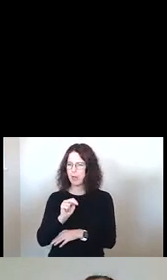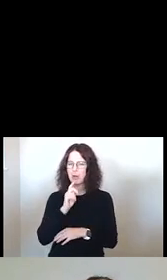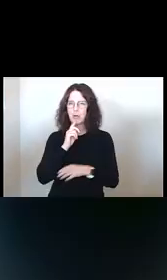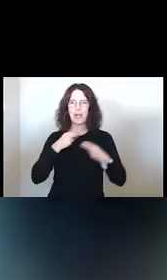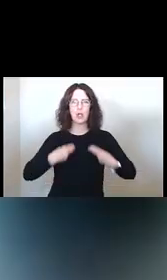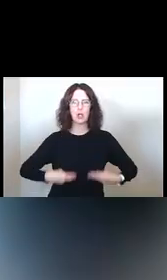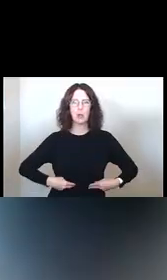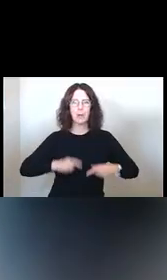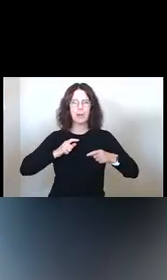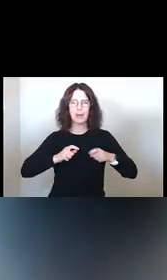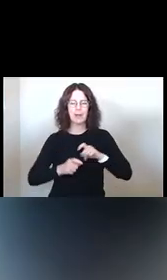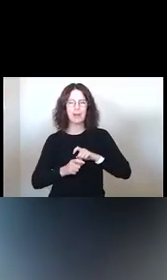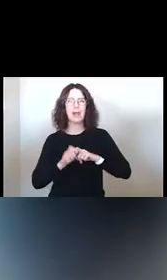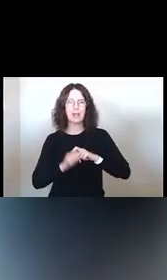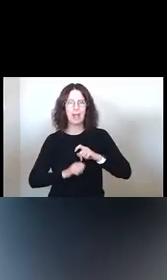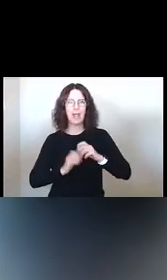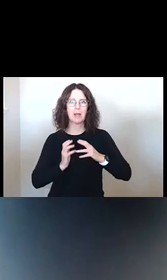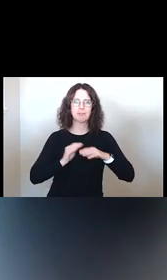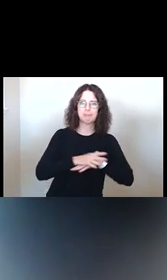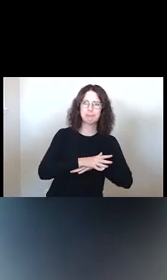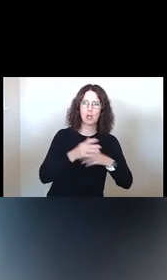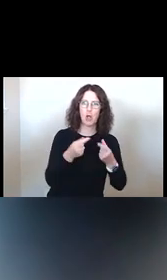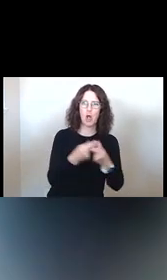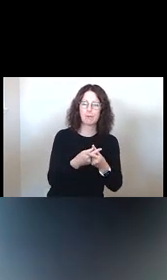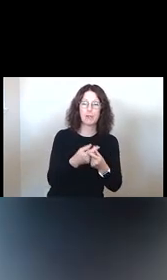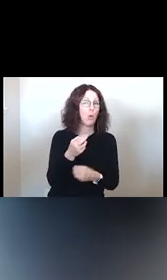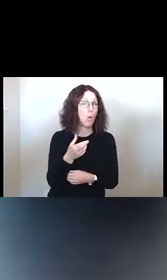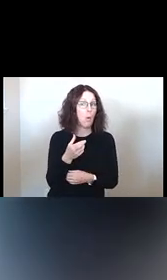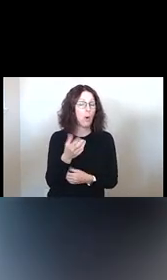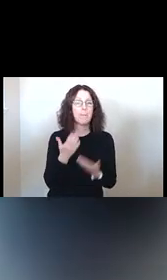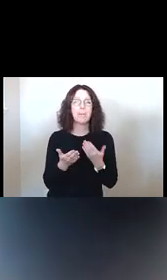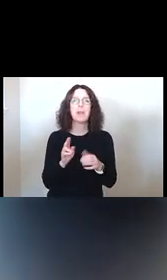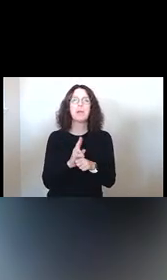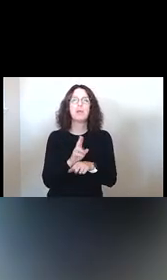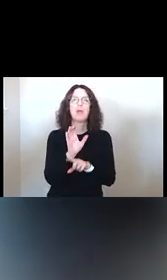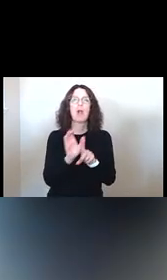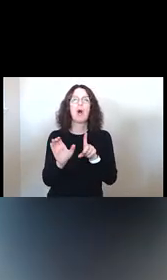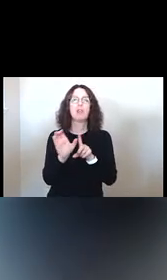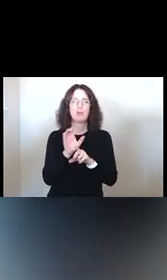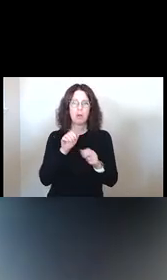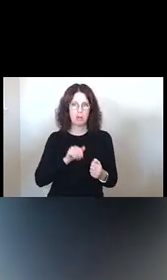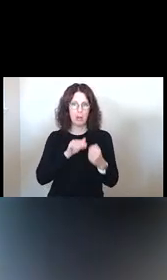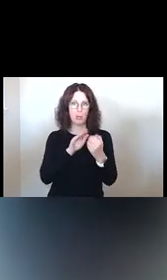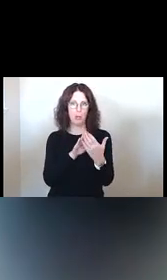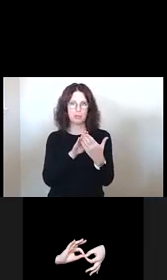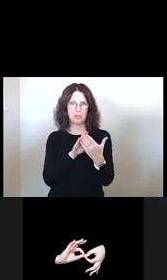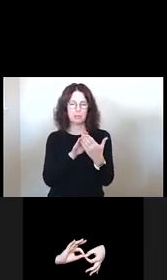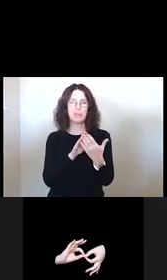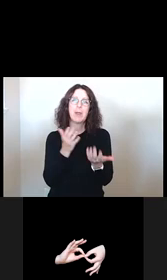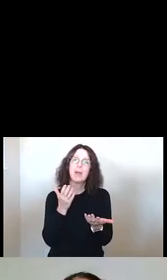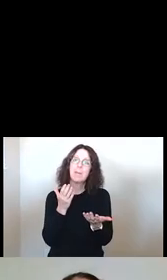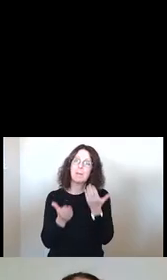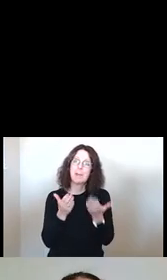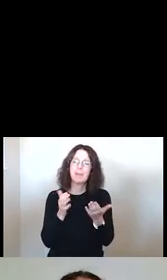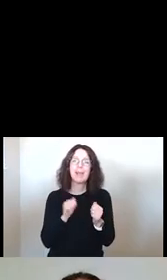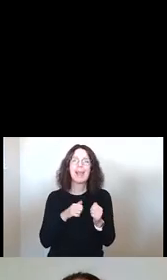conflict, or we might take a cultural approach to better understand the cultural variables that are shaping it. We might study